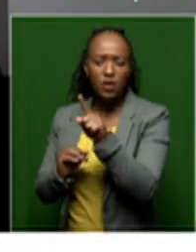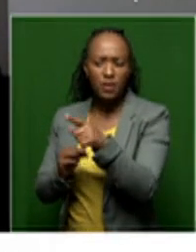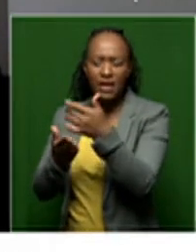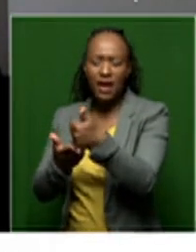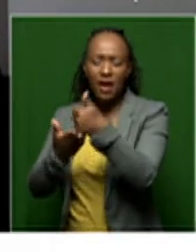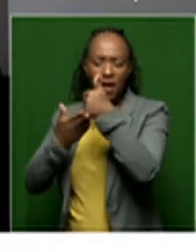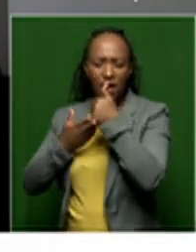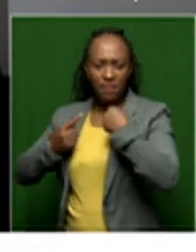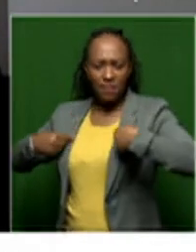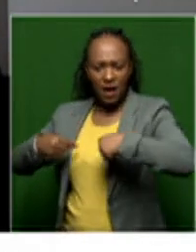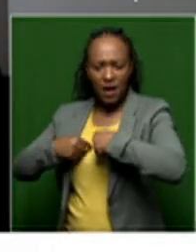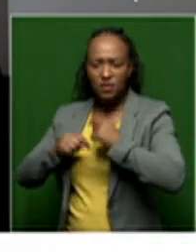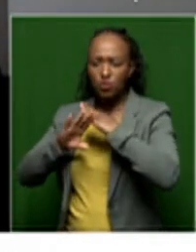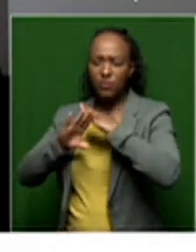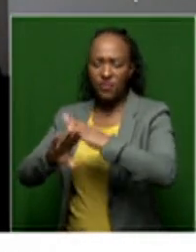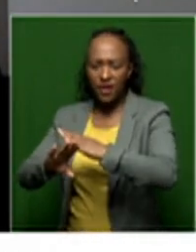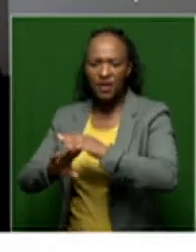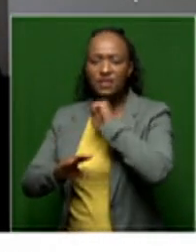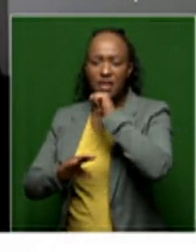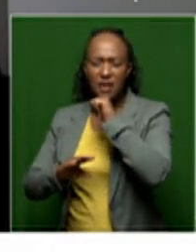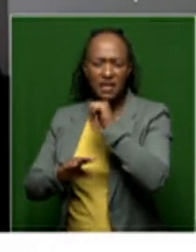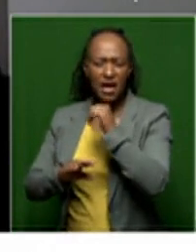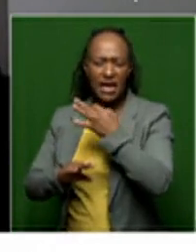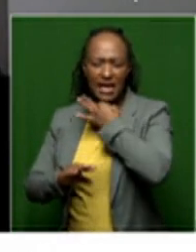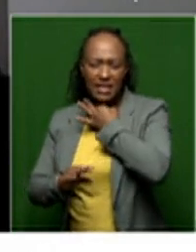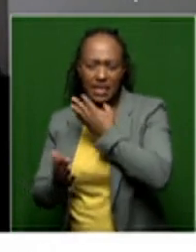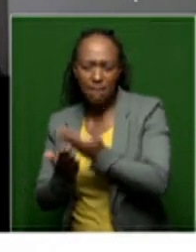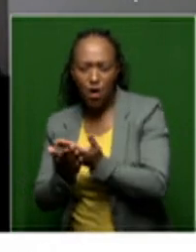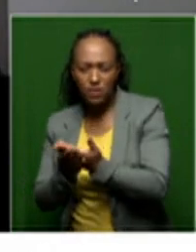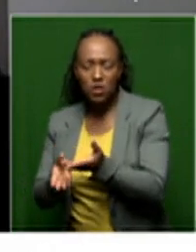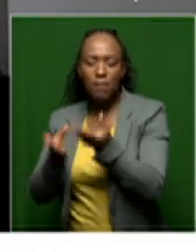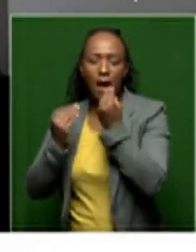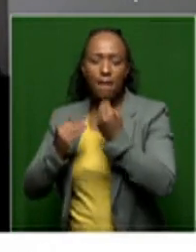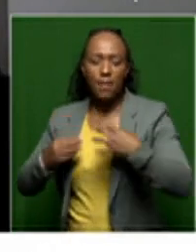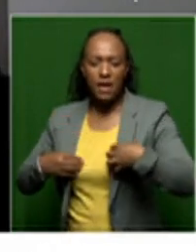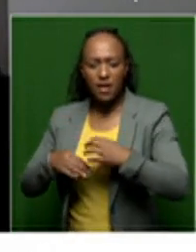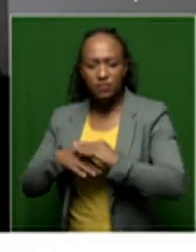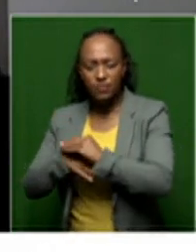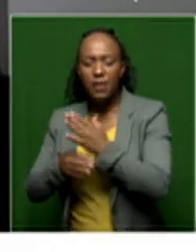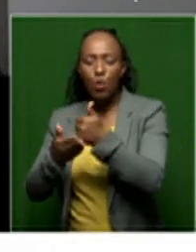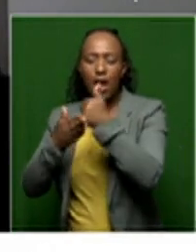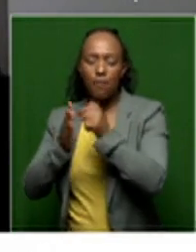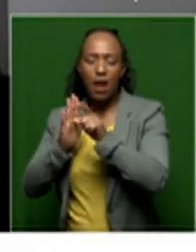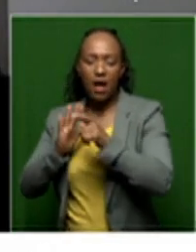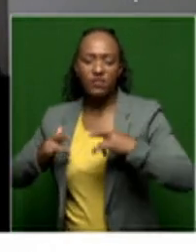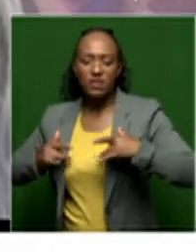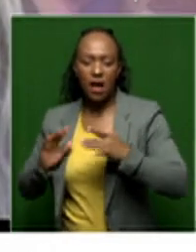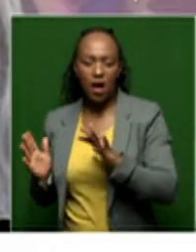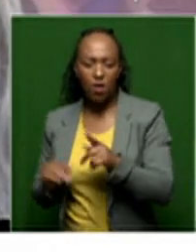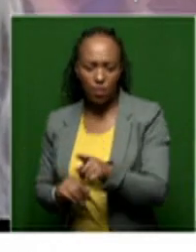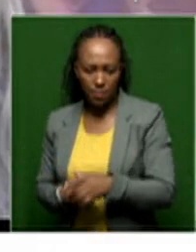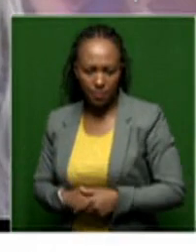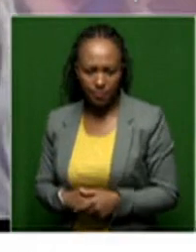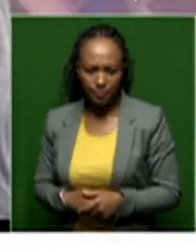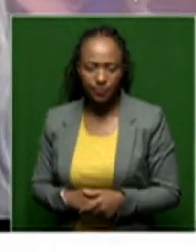help us prevent, even if we are predisposed to it, but can still try and assist in our lifestyle? So I think,